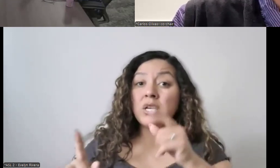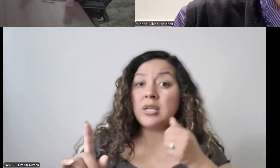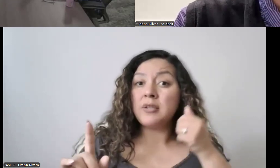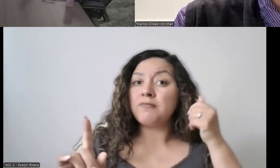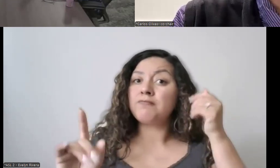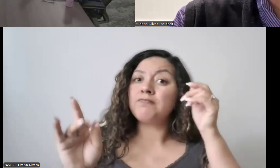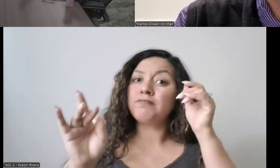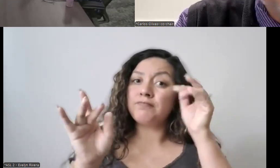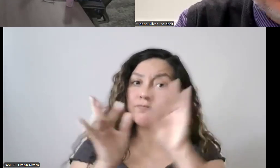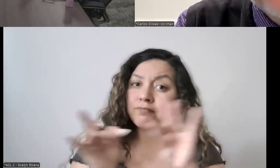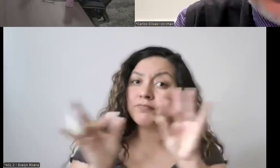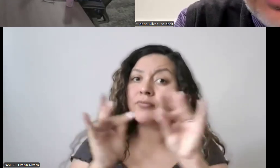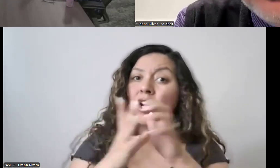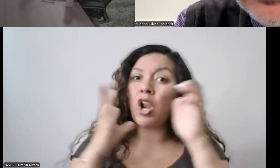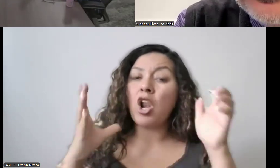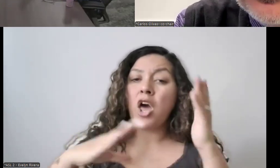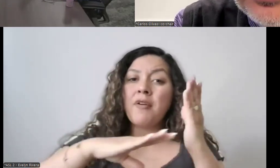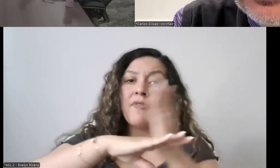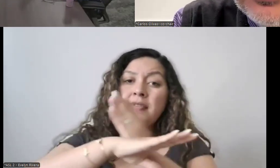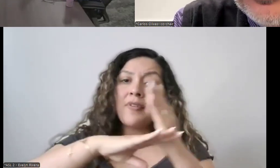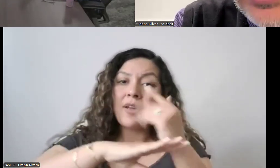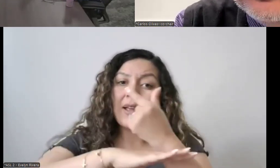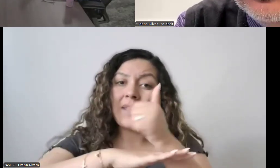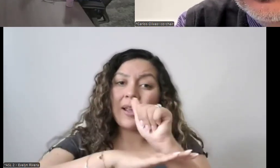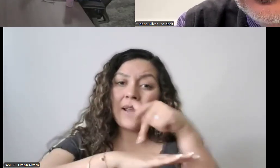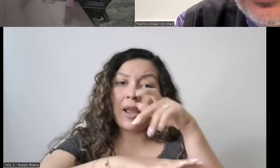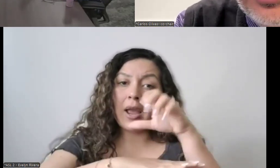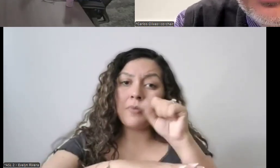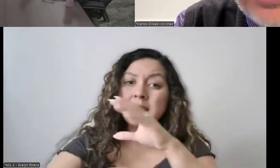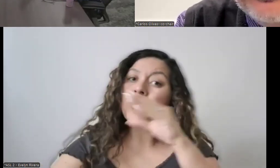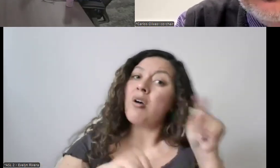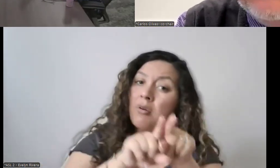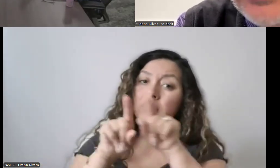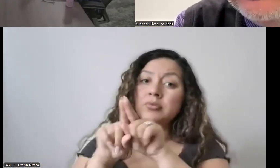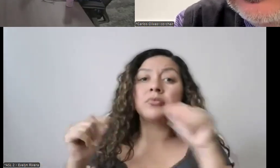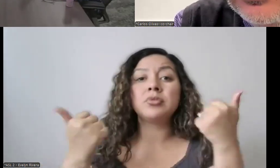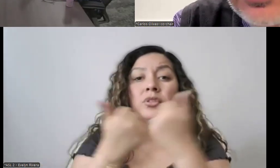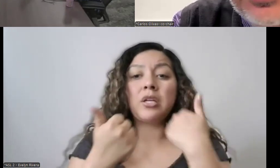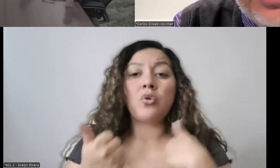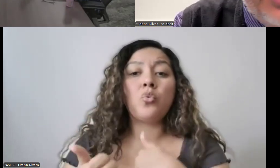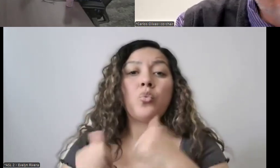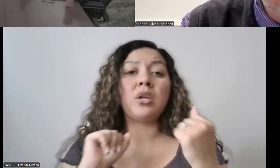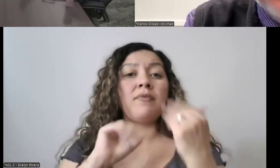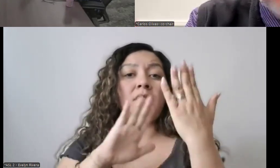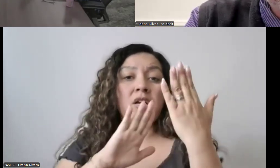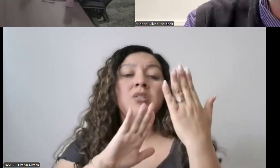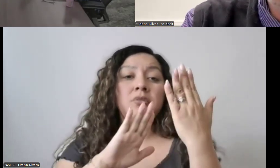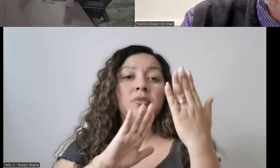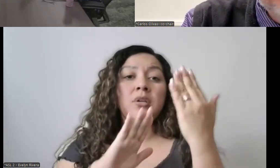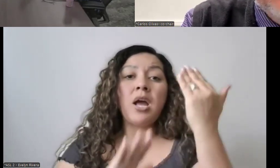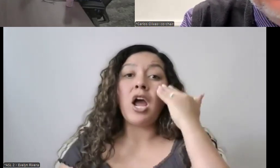gaps and challenges that I think we face. I know the